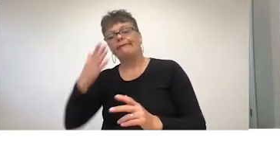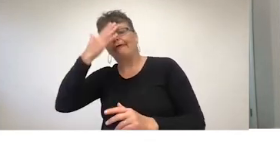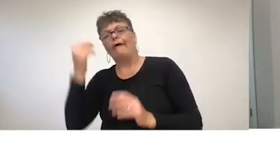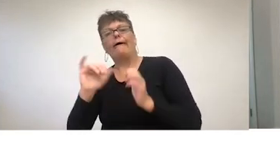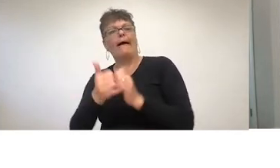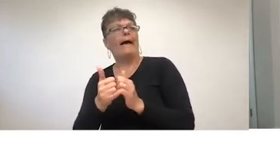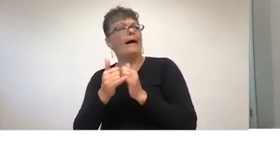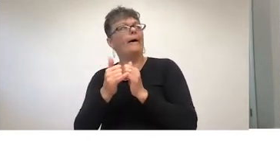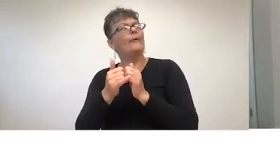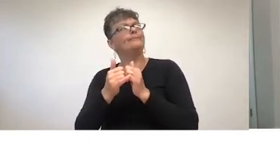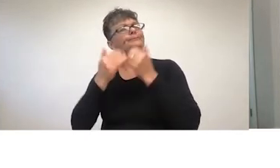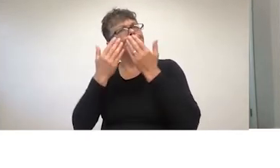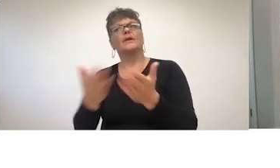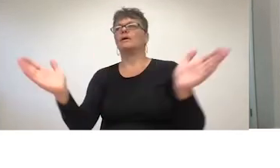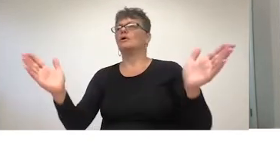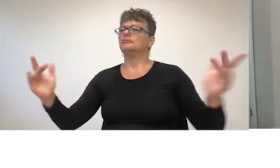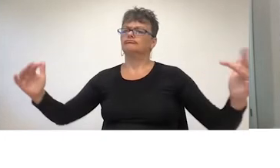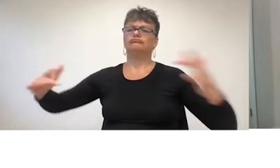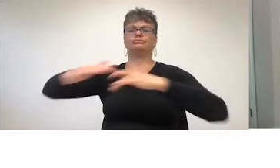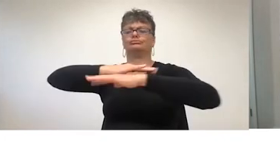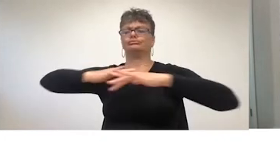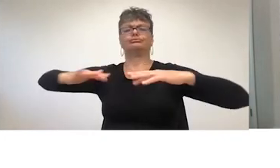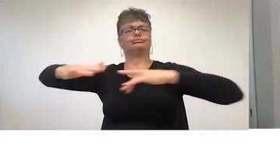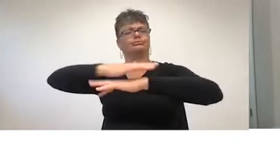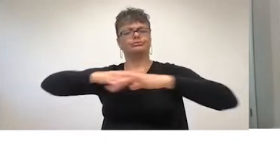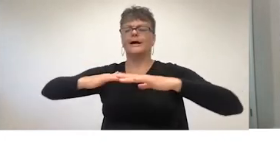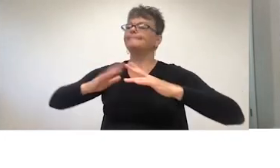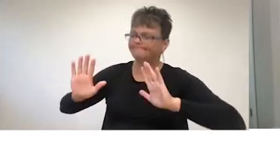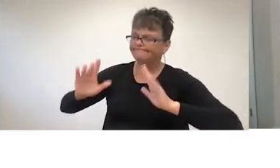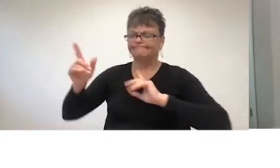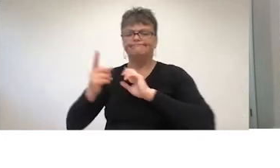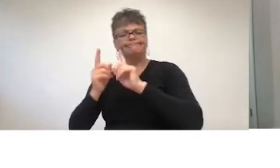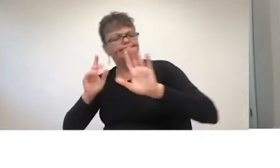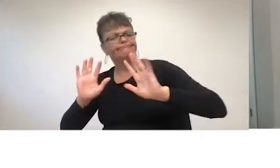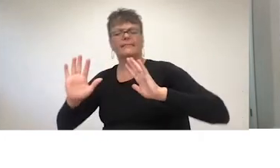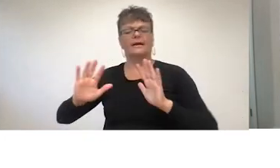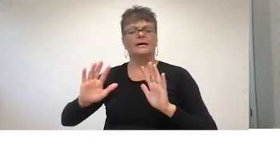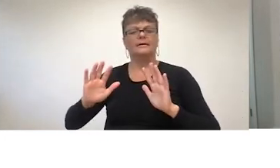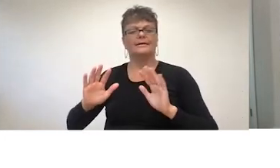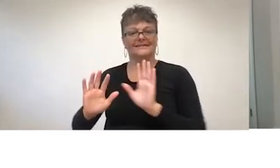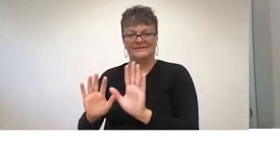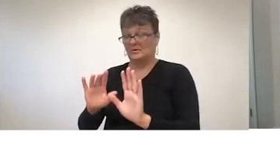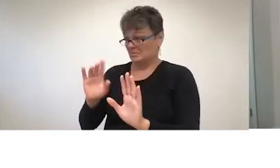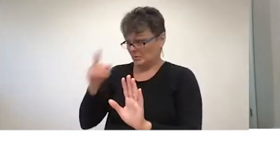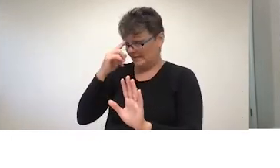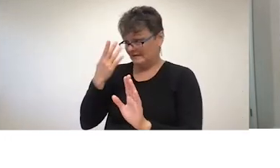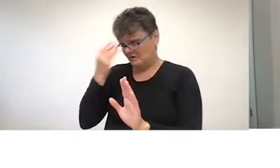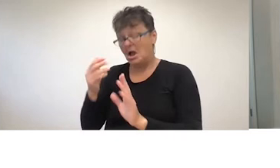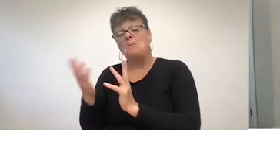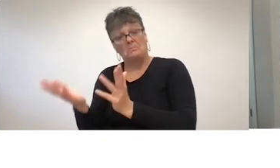but I do believe that we're at a very unique point where we need to help our students learn to